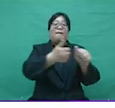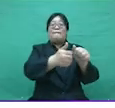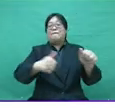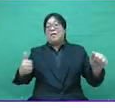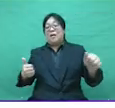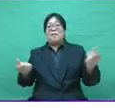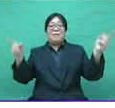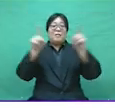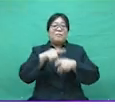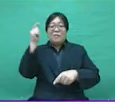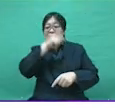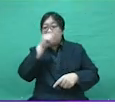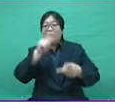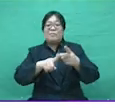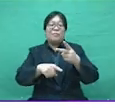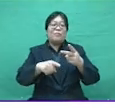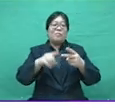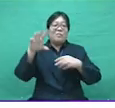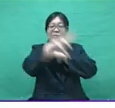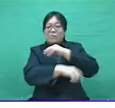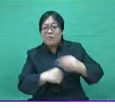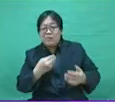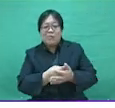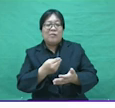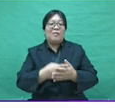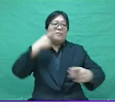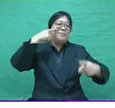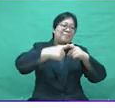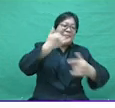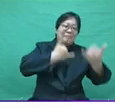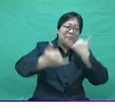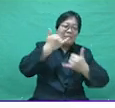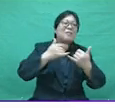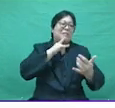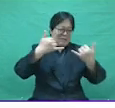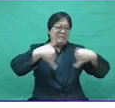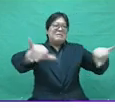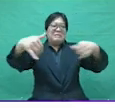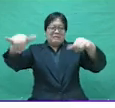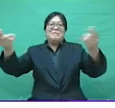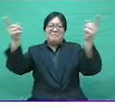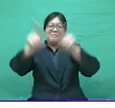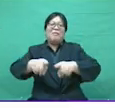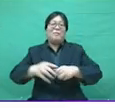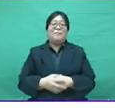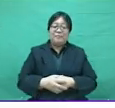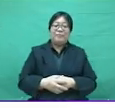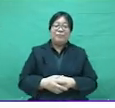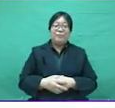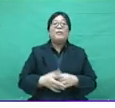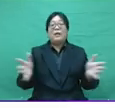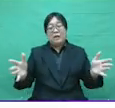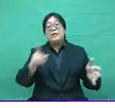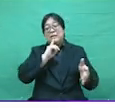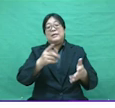avoid fraud and error, or even more fraud and error as it is existing or has been in the times before.